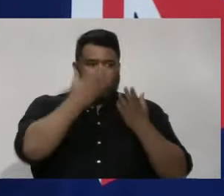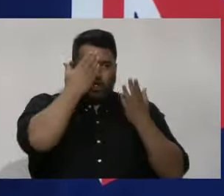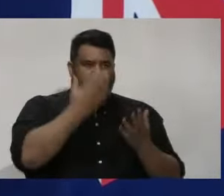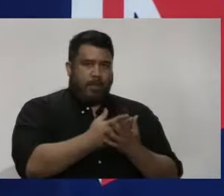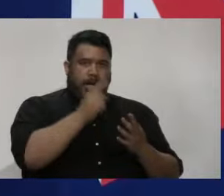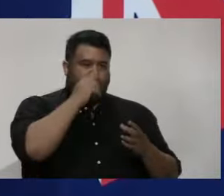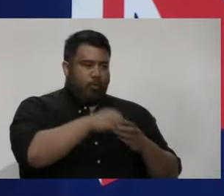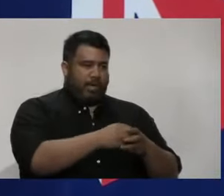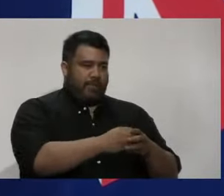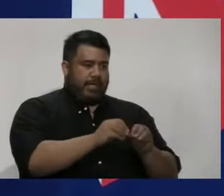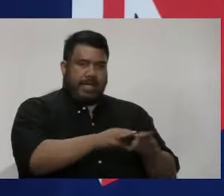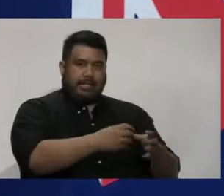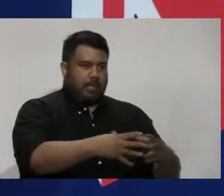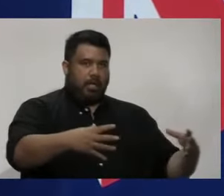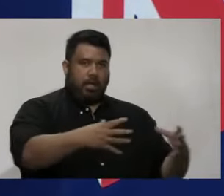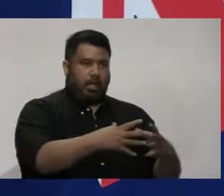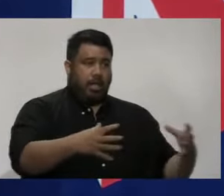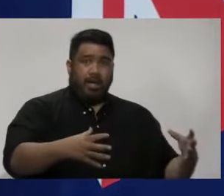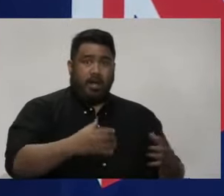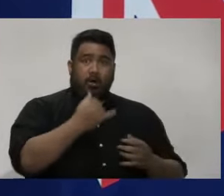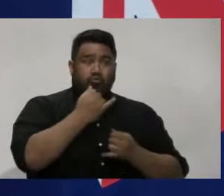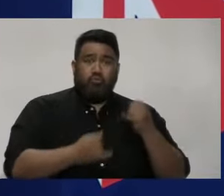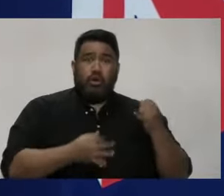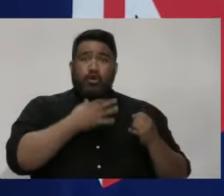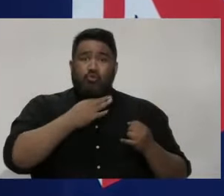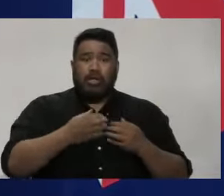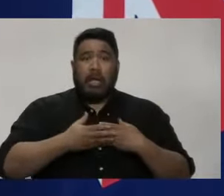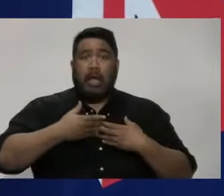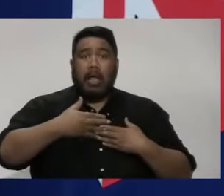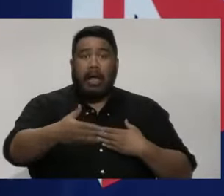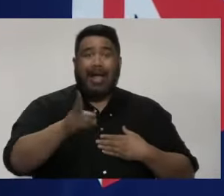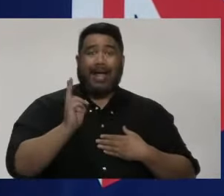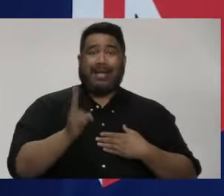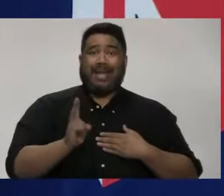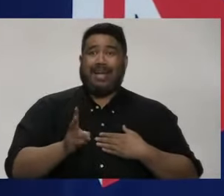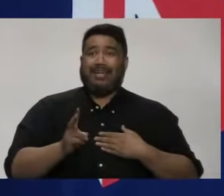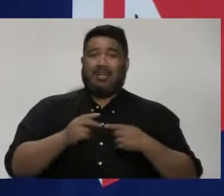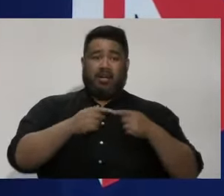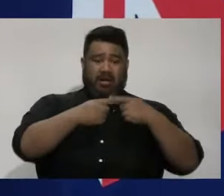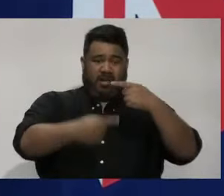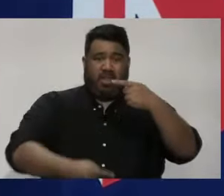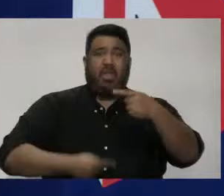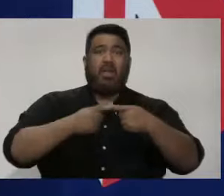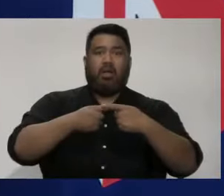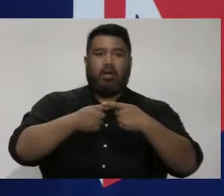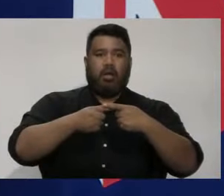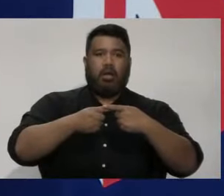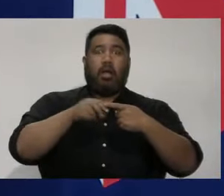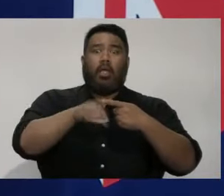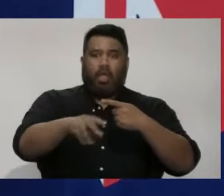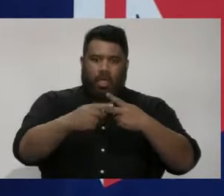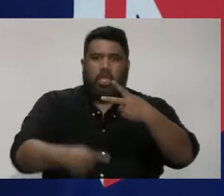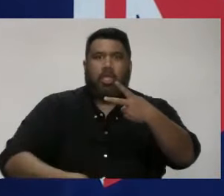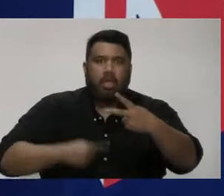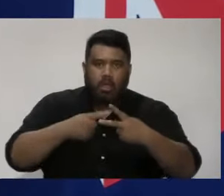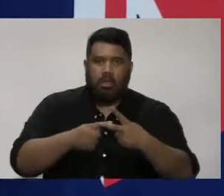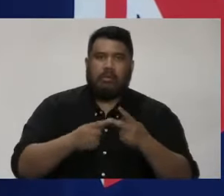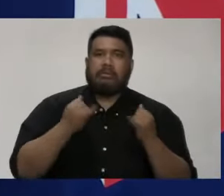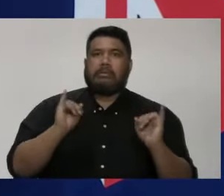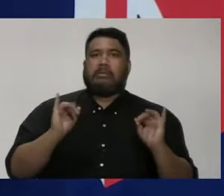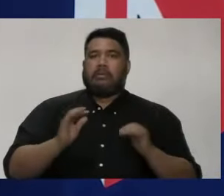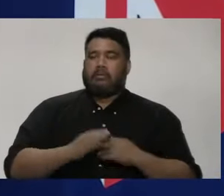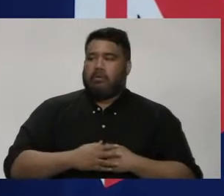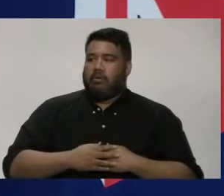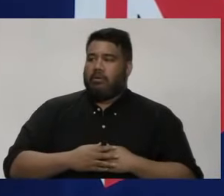well understood. You then run the risk of going into another transmission cycle. Was any analysis actually done of the